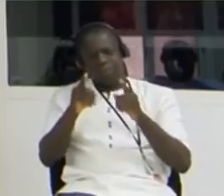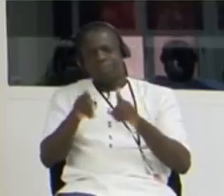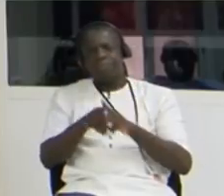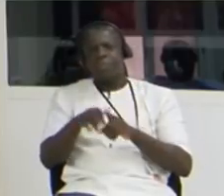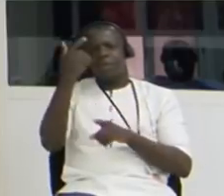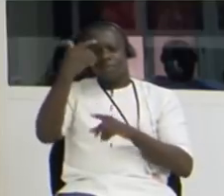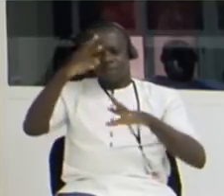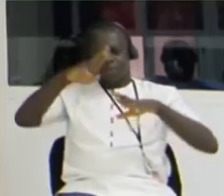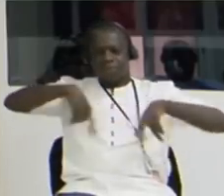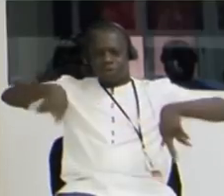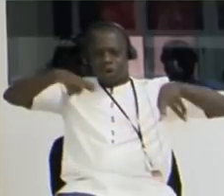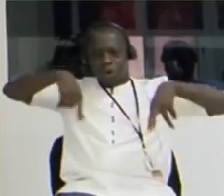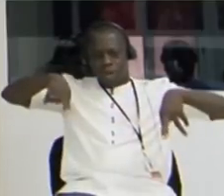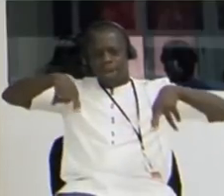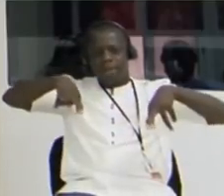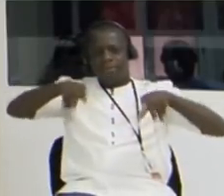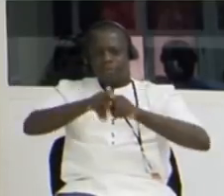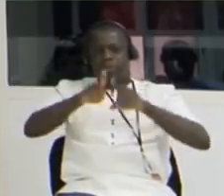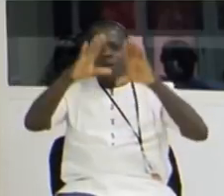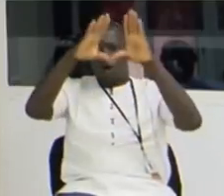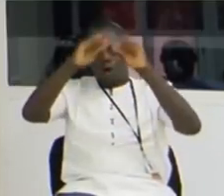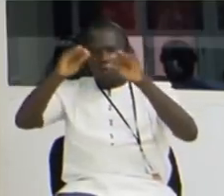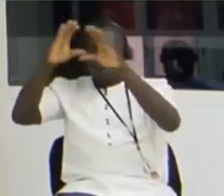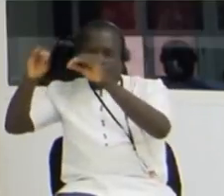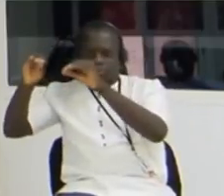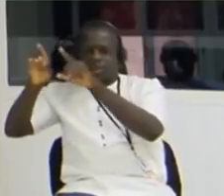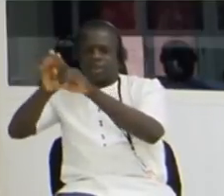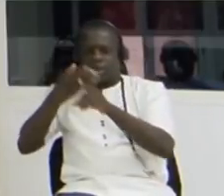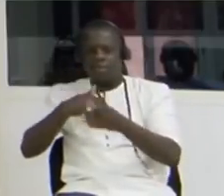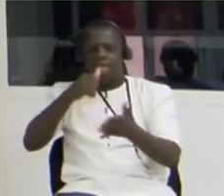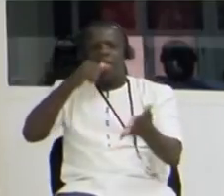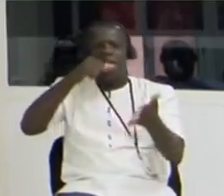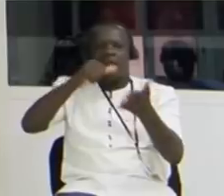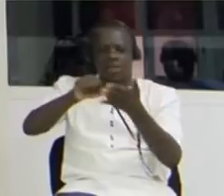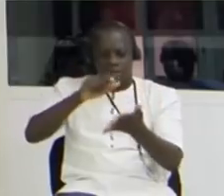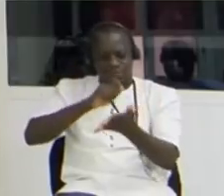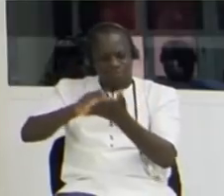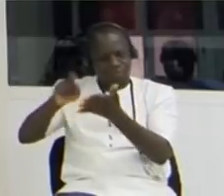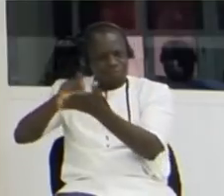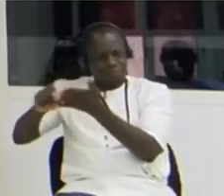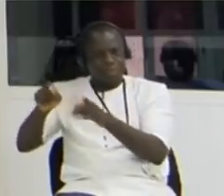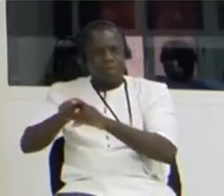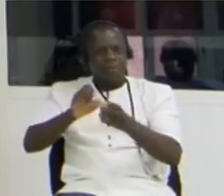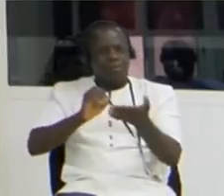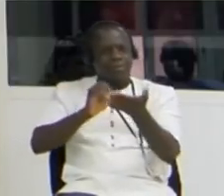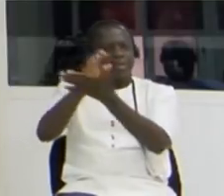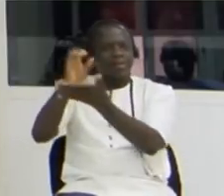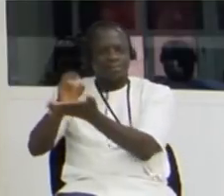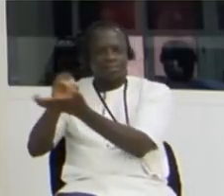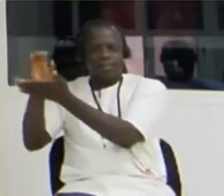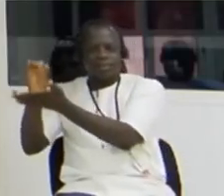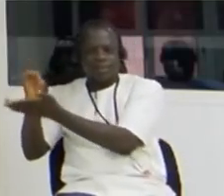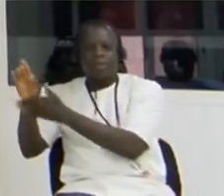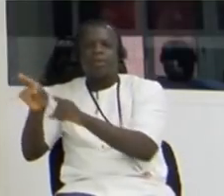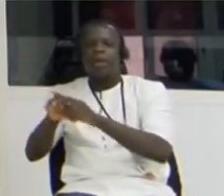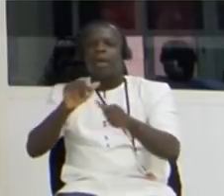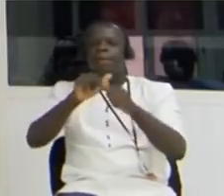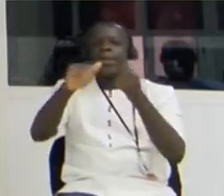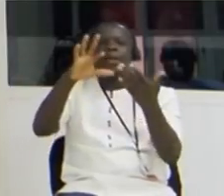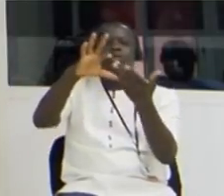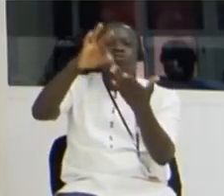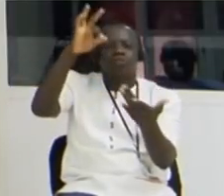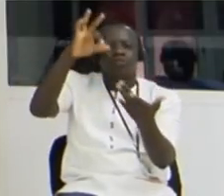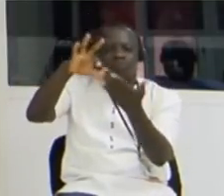structures, we have regional education offices. So let us, we are retained regional education offices to choose girls, because